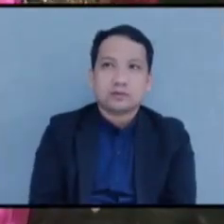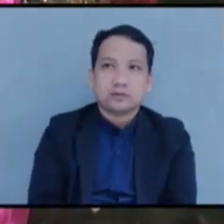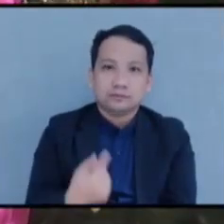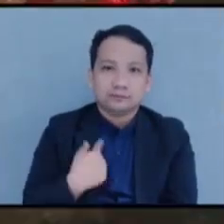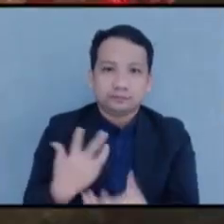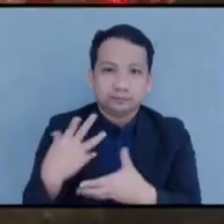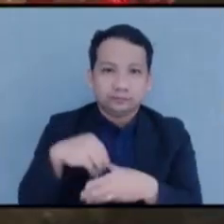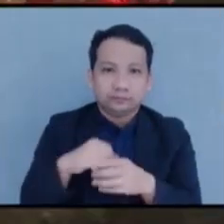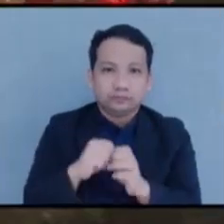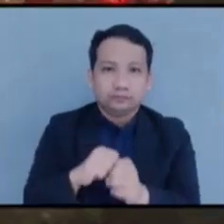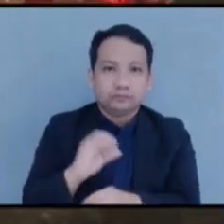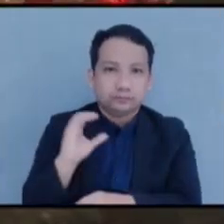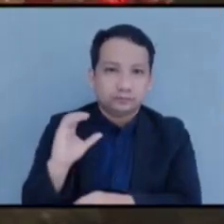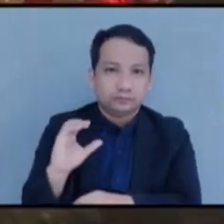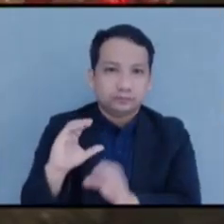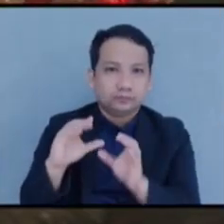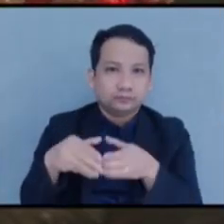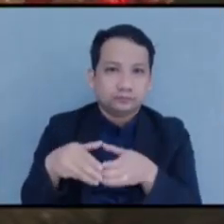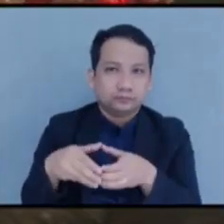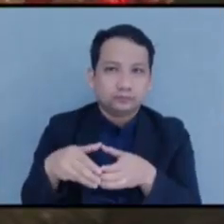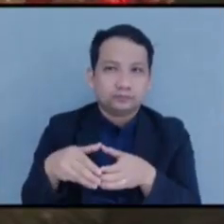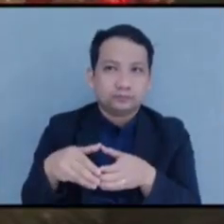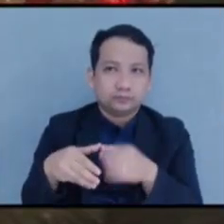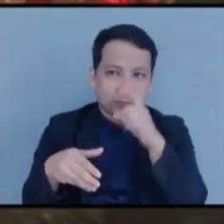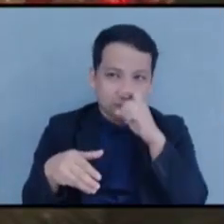C. Category C, ages from